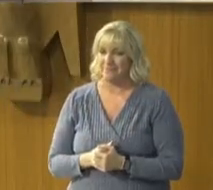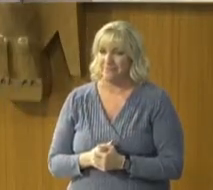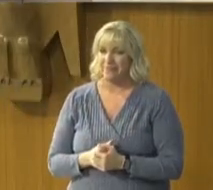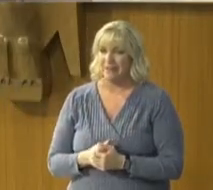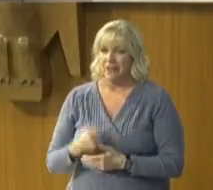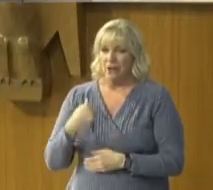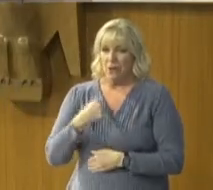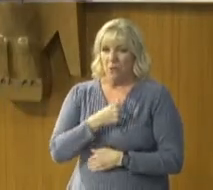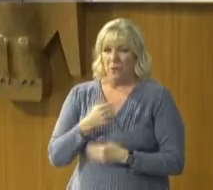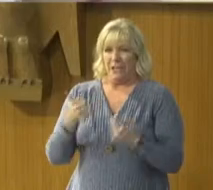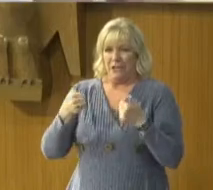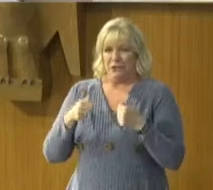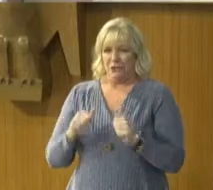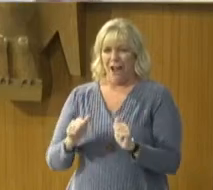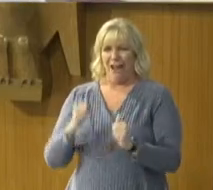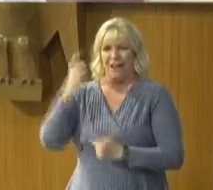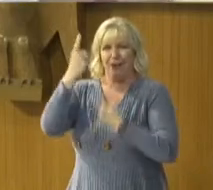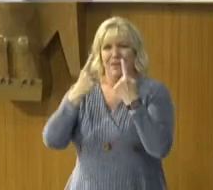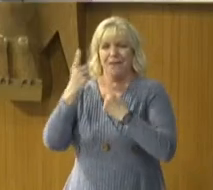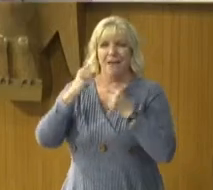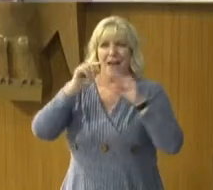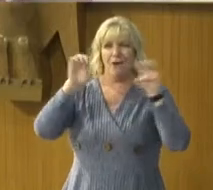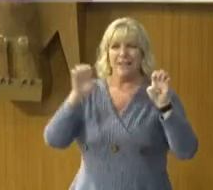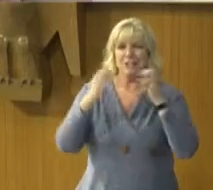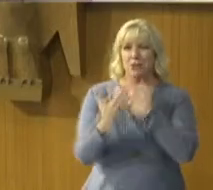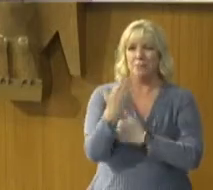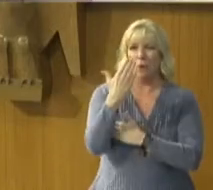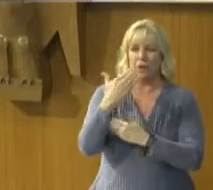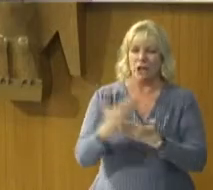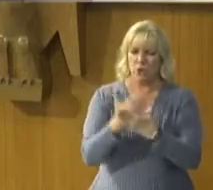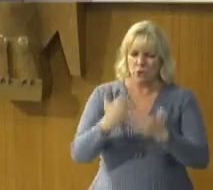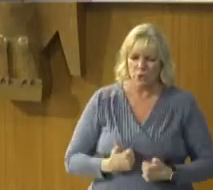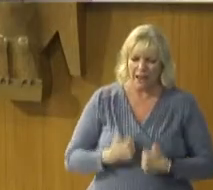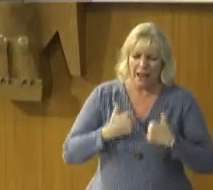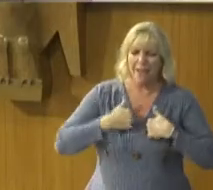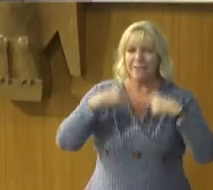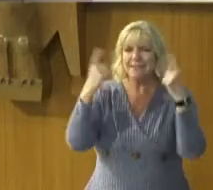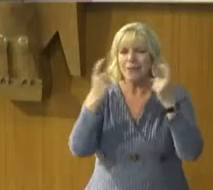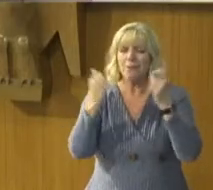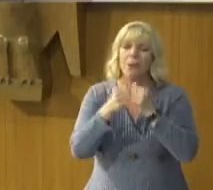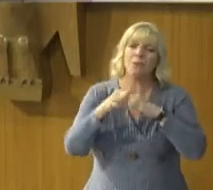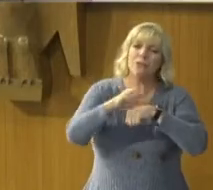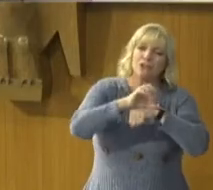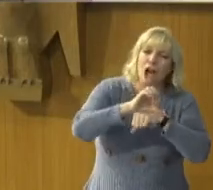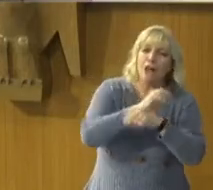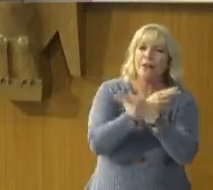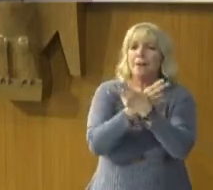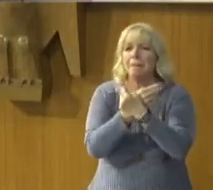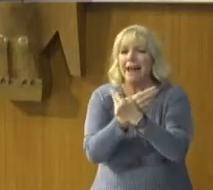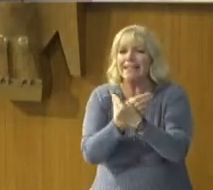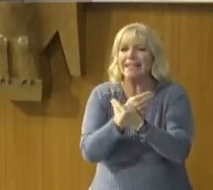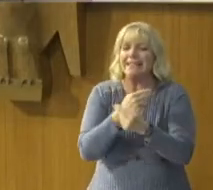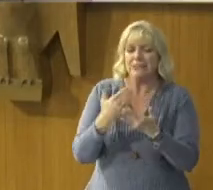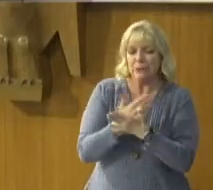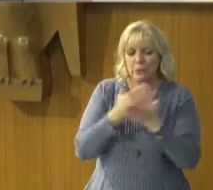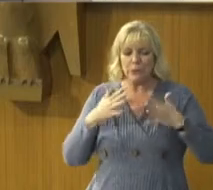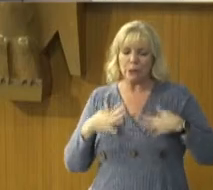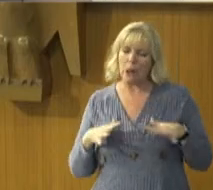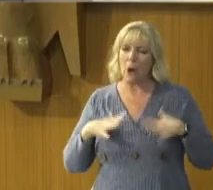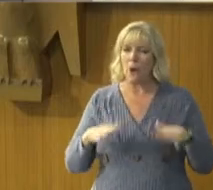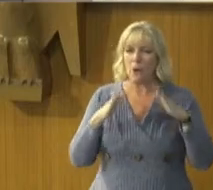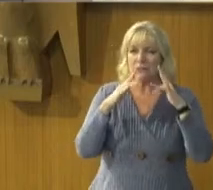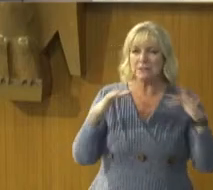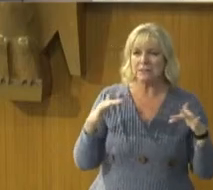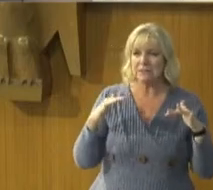combine Easter morning, a time when we celebrate new life with stuffed bunnies and chocolate eggs and dapper new clothing, with